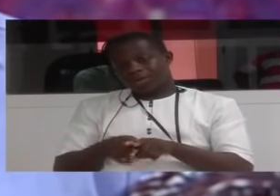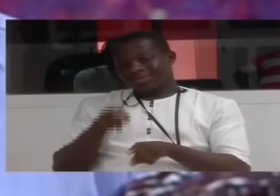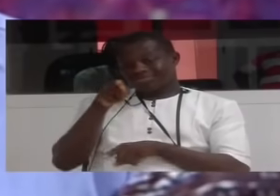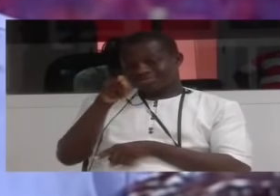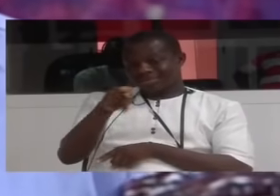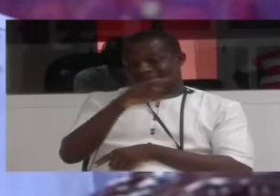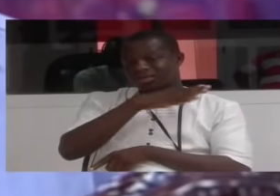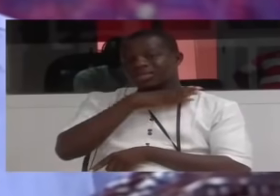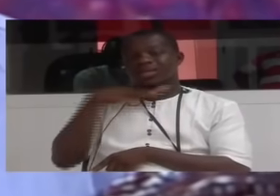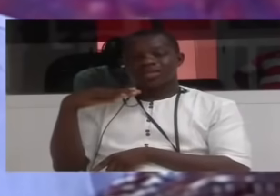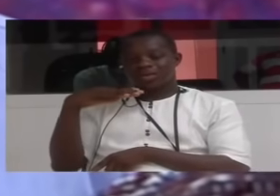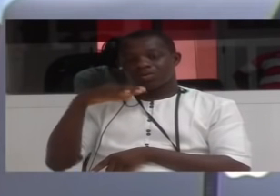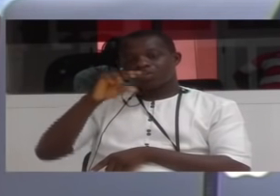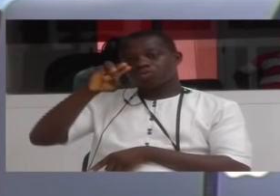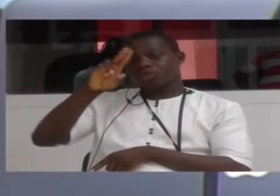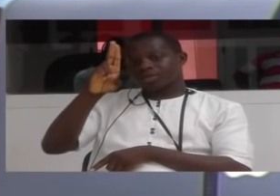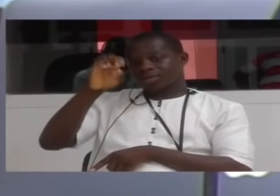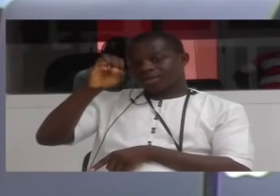killing of Mustapha Coli.